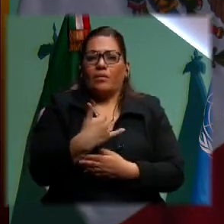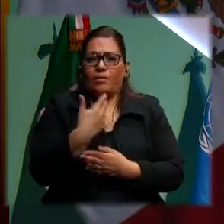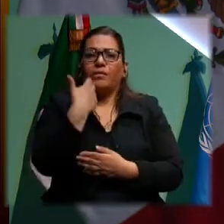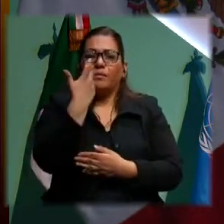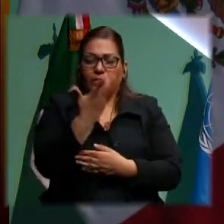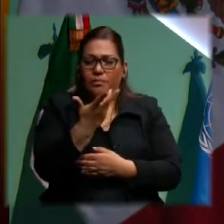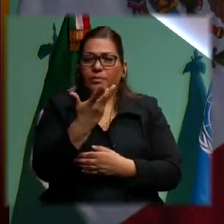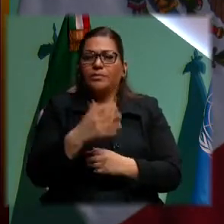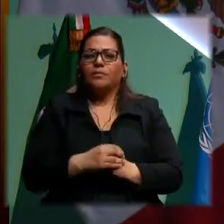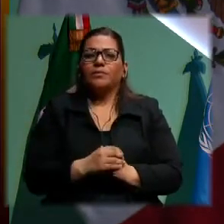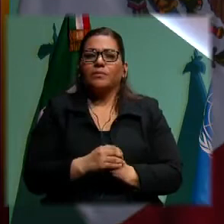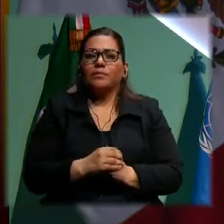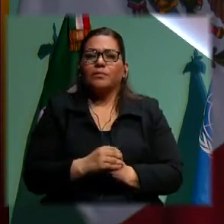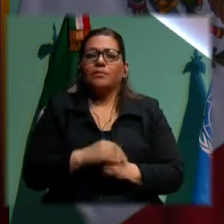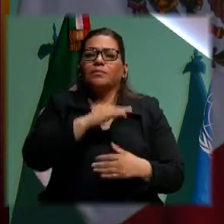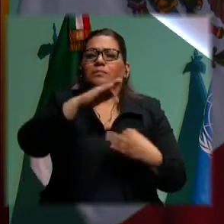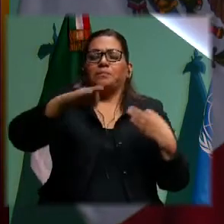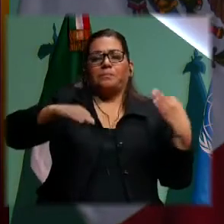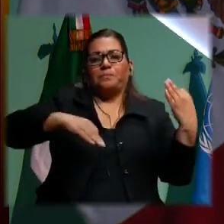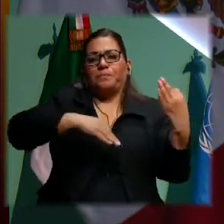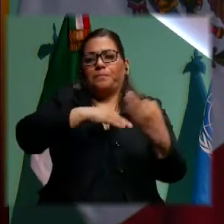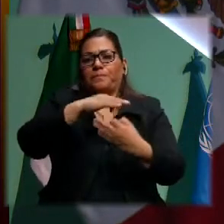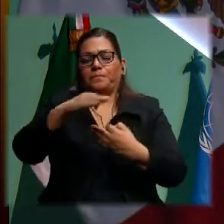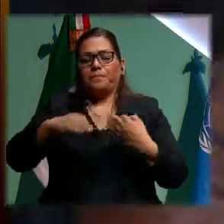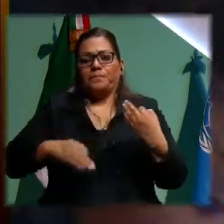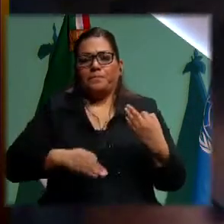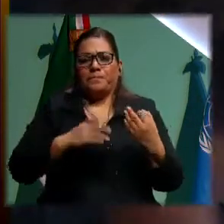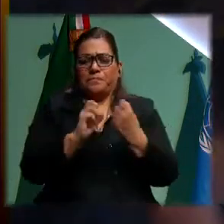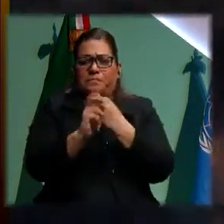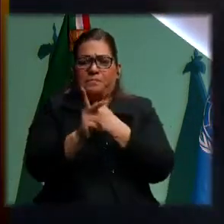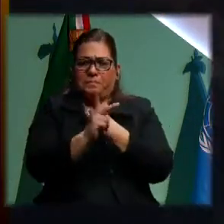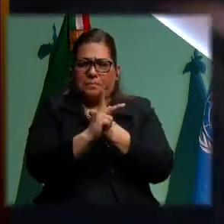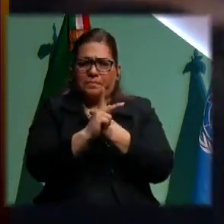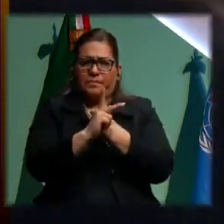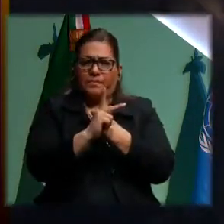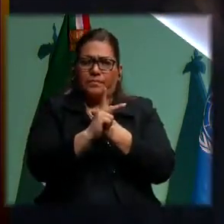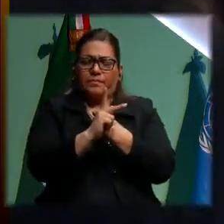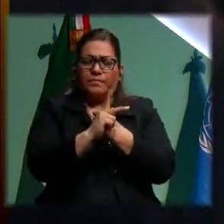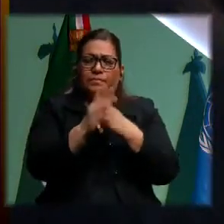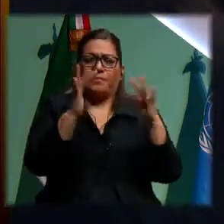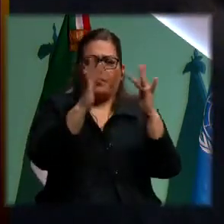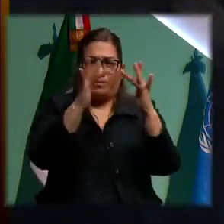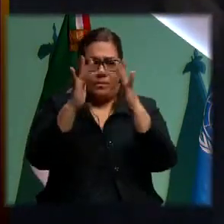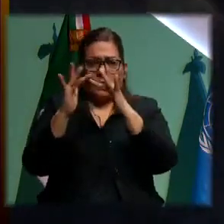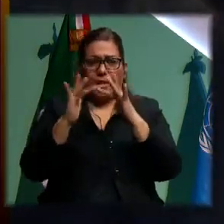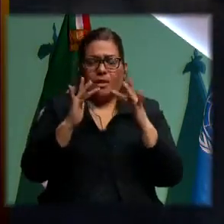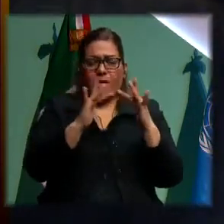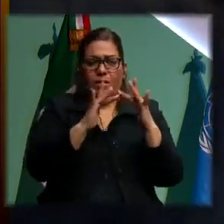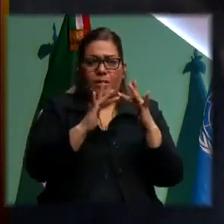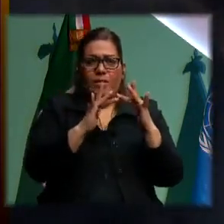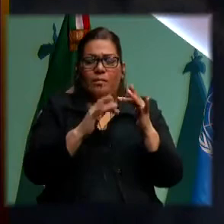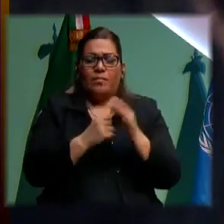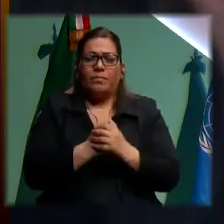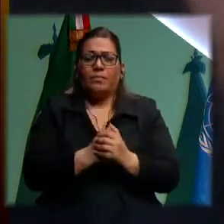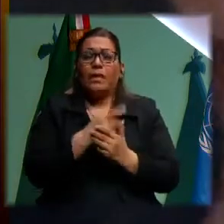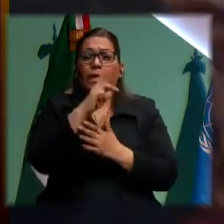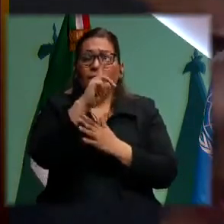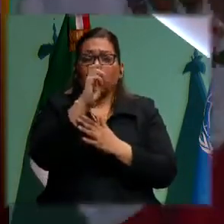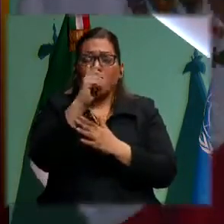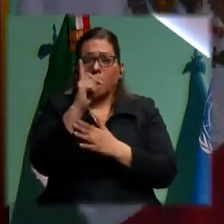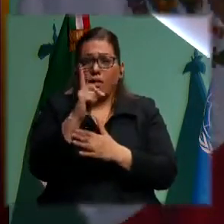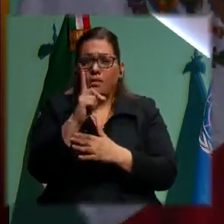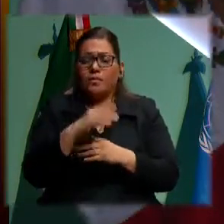country to have that kind of network that would reach, in commercial terms, every place